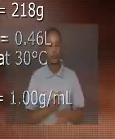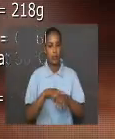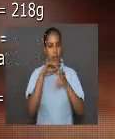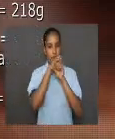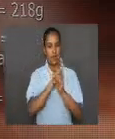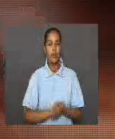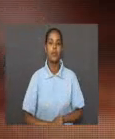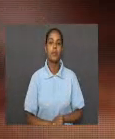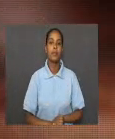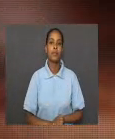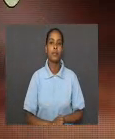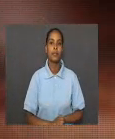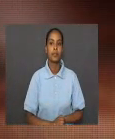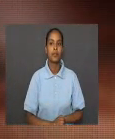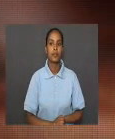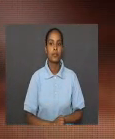Time's up.